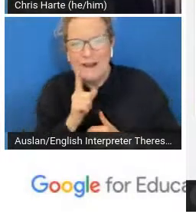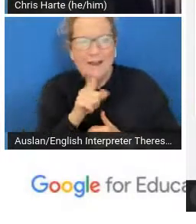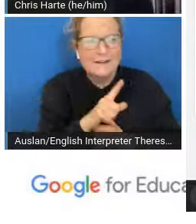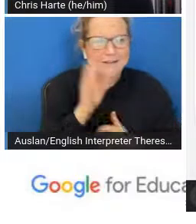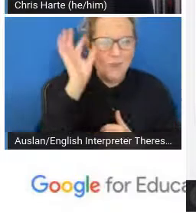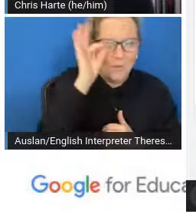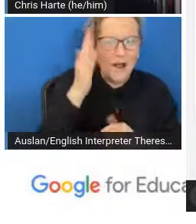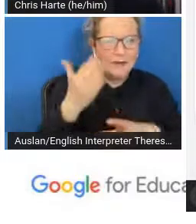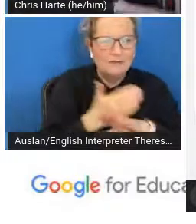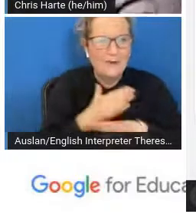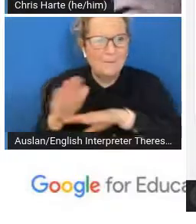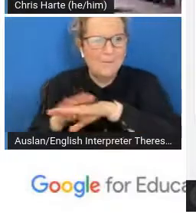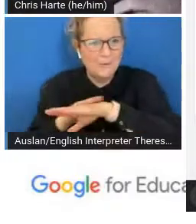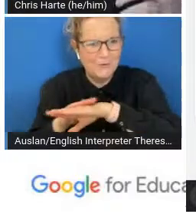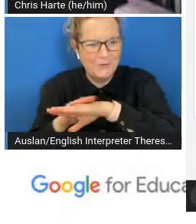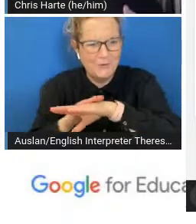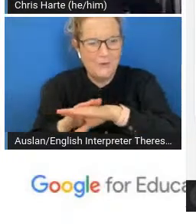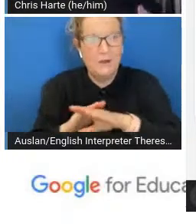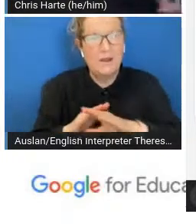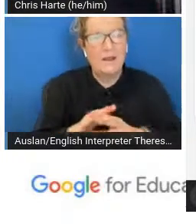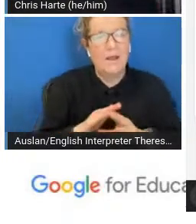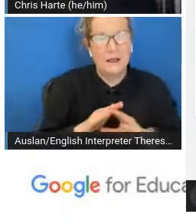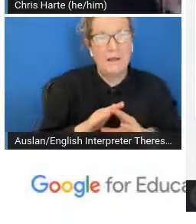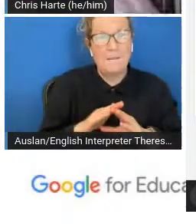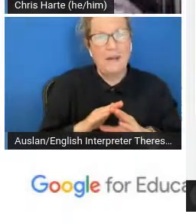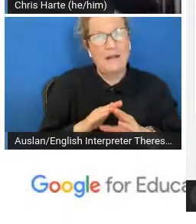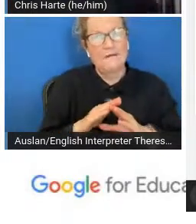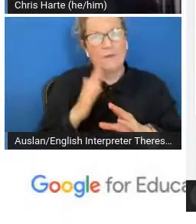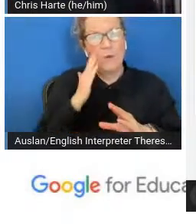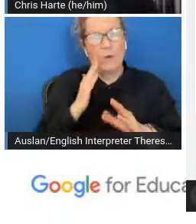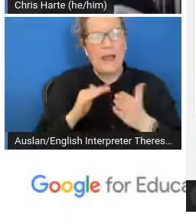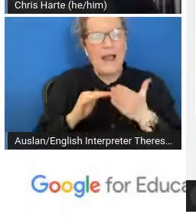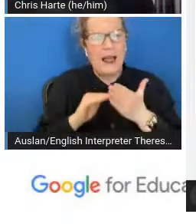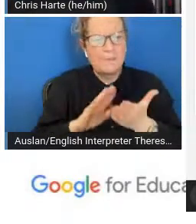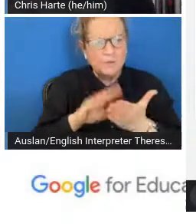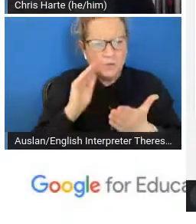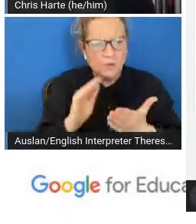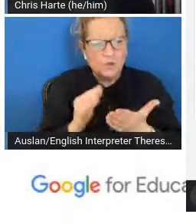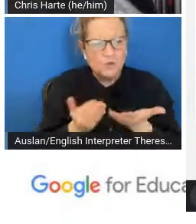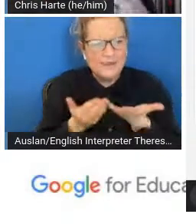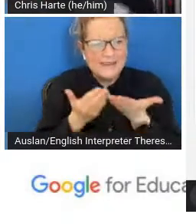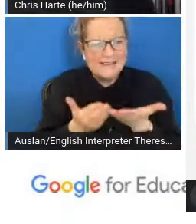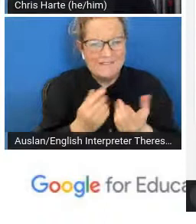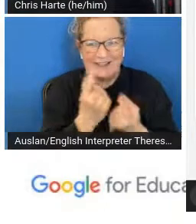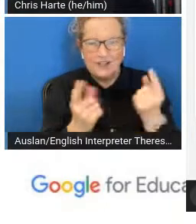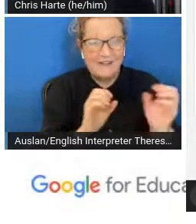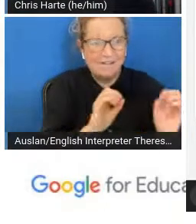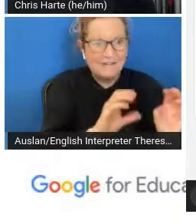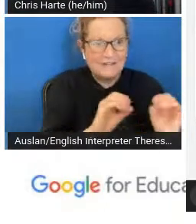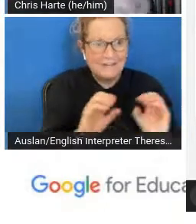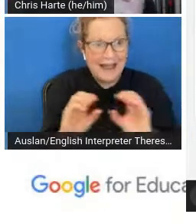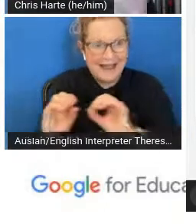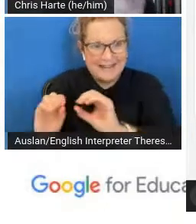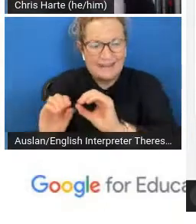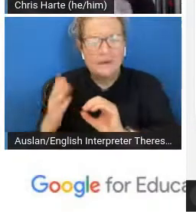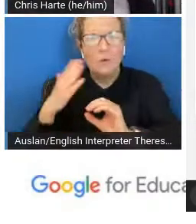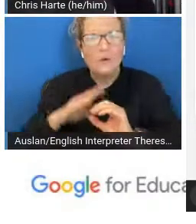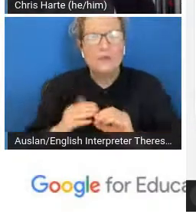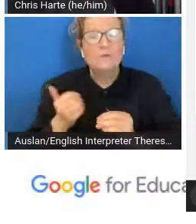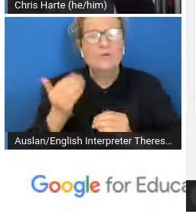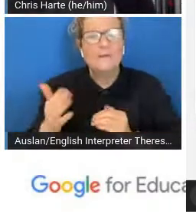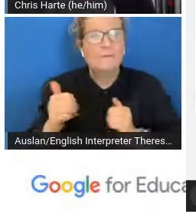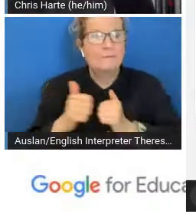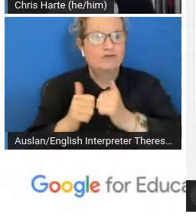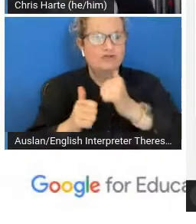and most importantly, when we help students to give each other critique, we need to give them structure. Because otherwise it